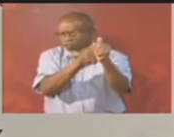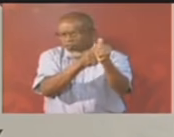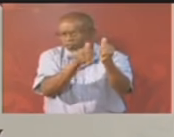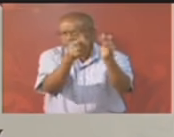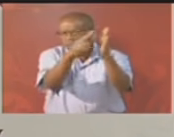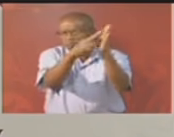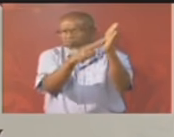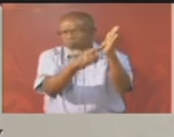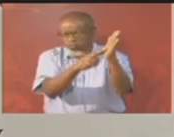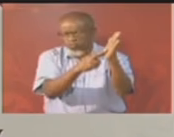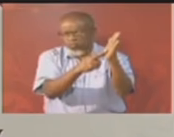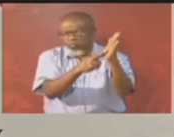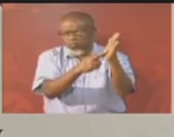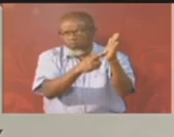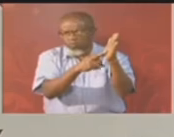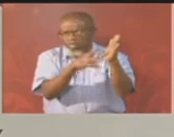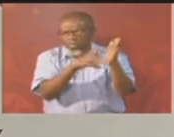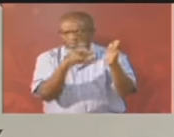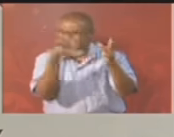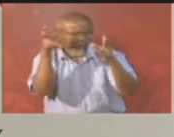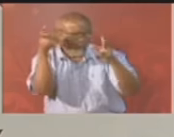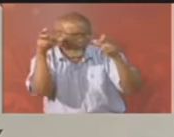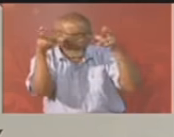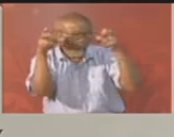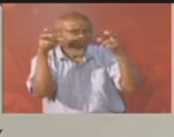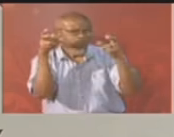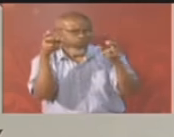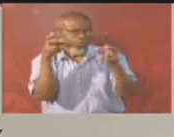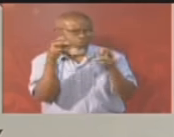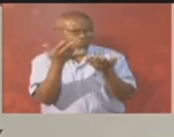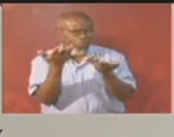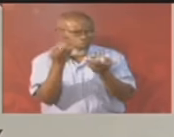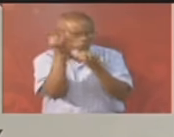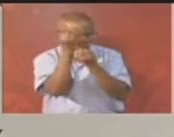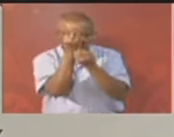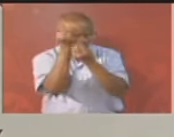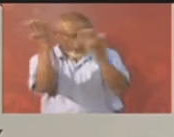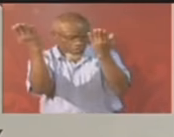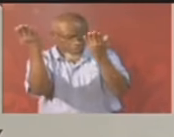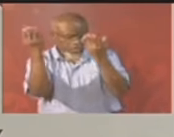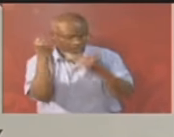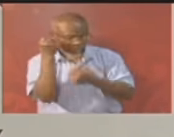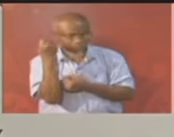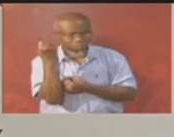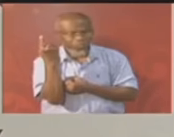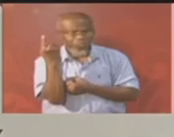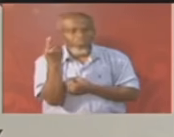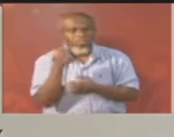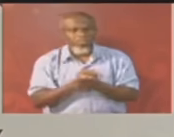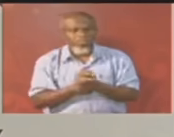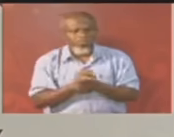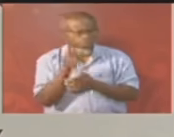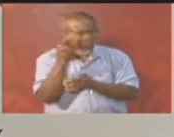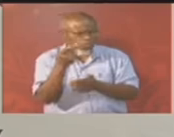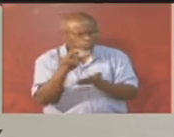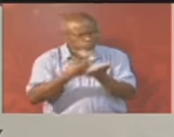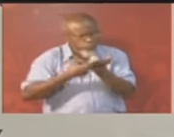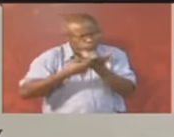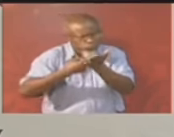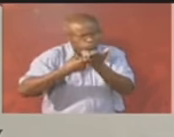guidance that is being provided. And we are seeing increasing levels of understanding. We're seeing conversations where people